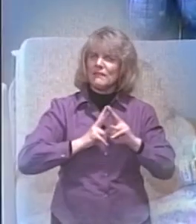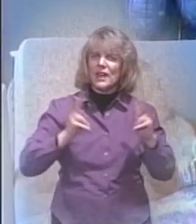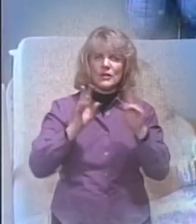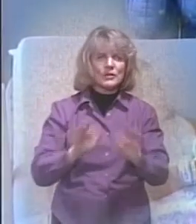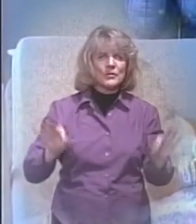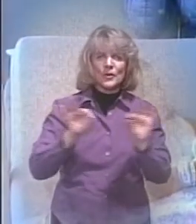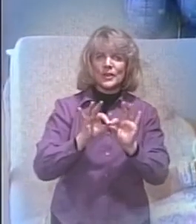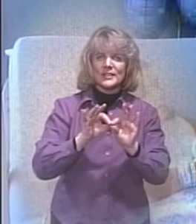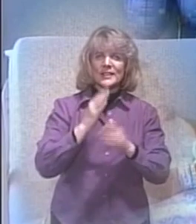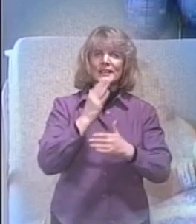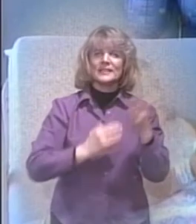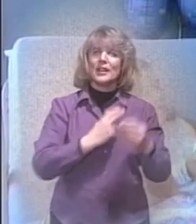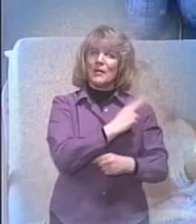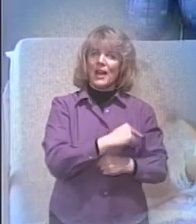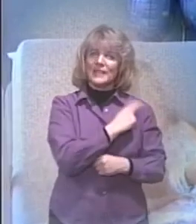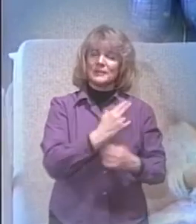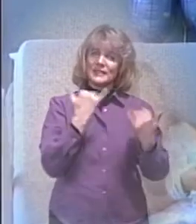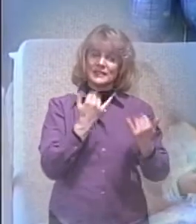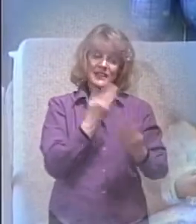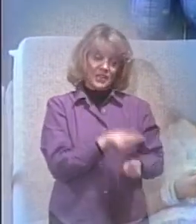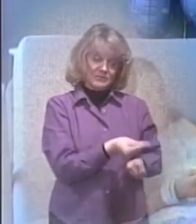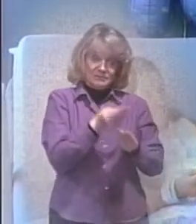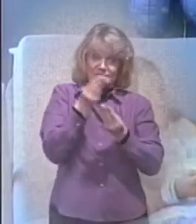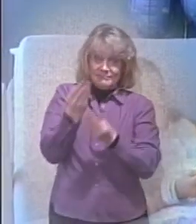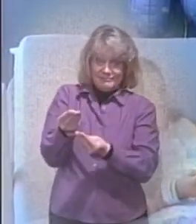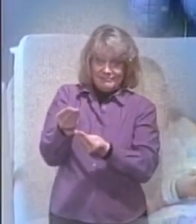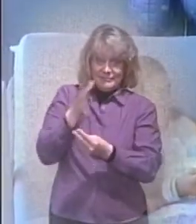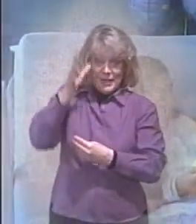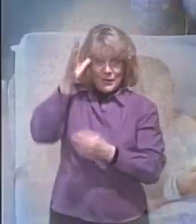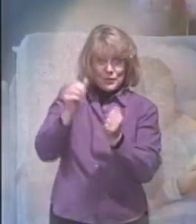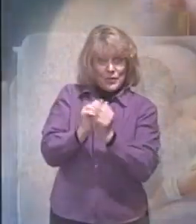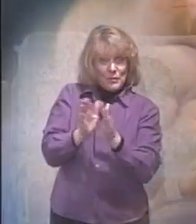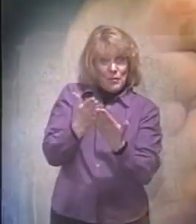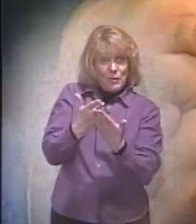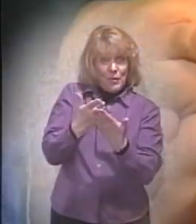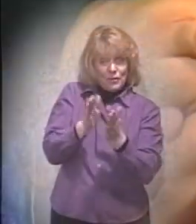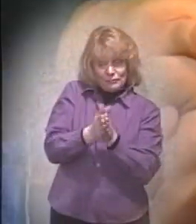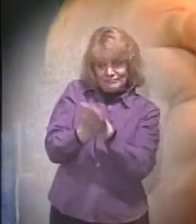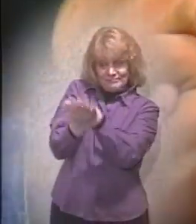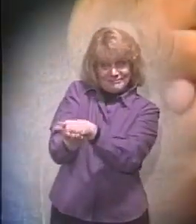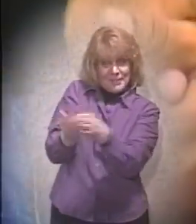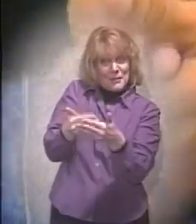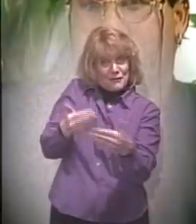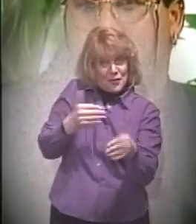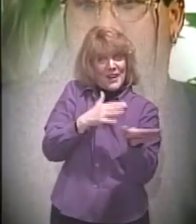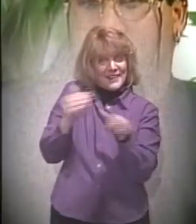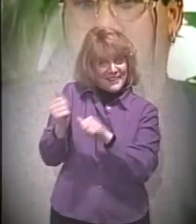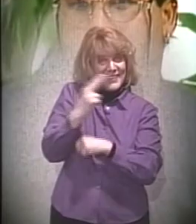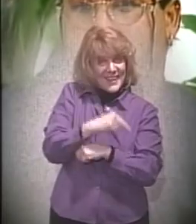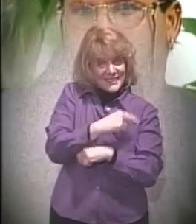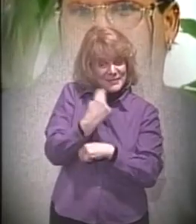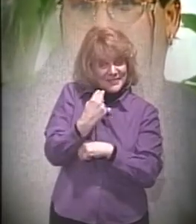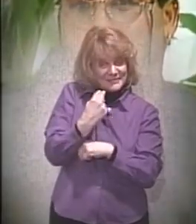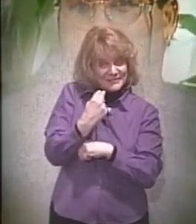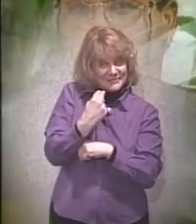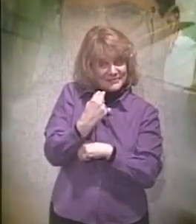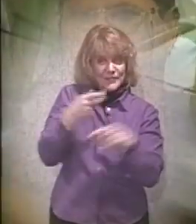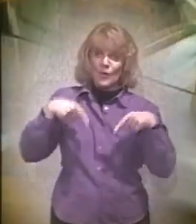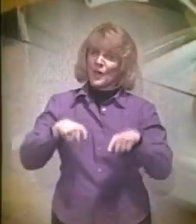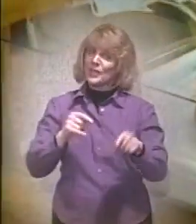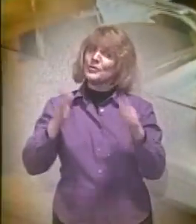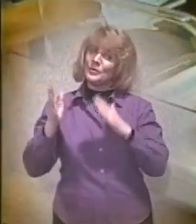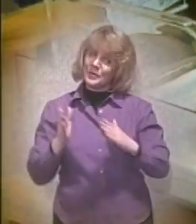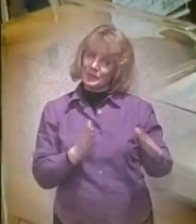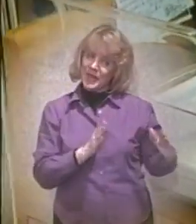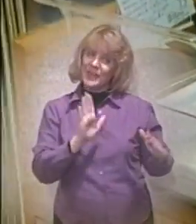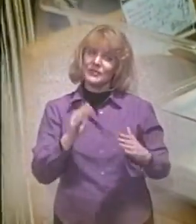now providing parents with a book for their baby before leaving the hospital. As you prepare for the birth of your baby, become familiar